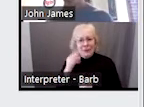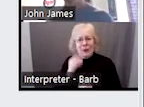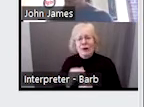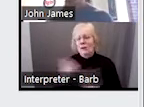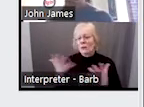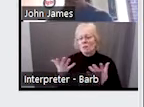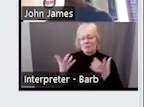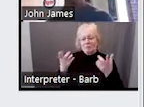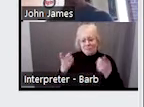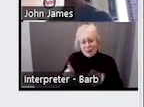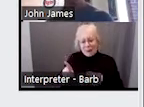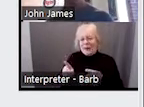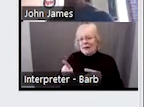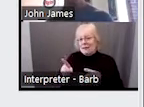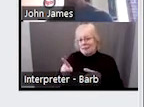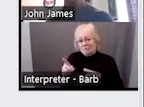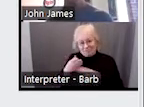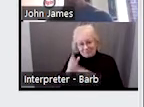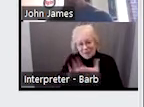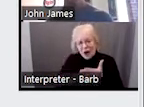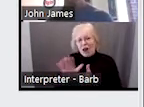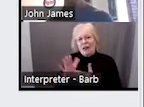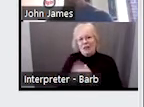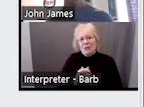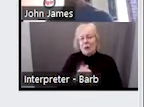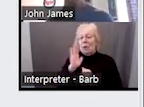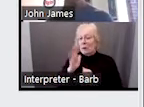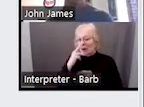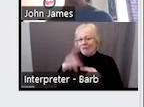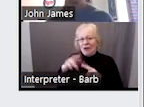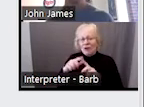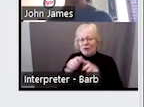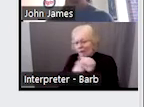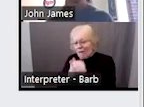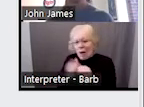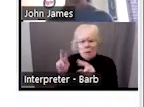college. It'll be really fun to follow each of your paths.